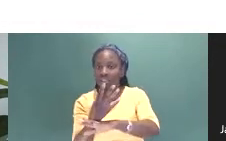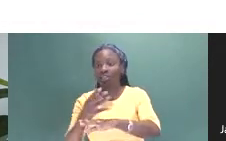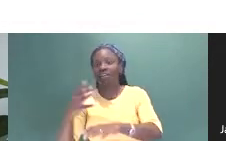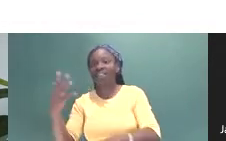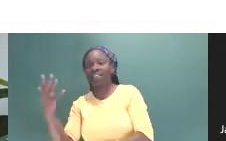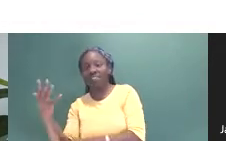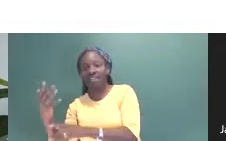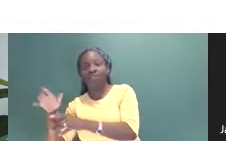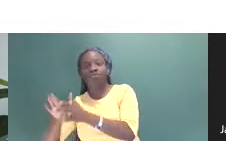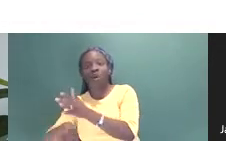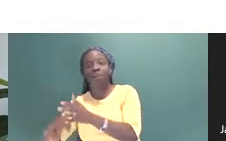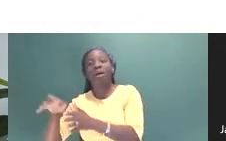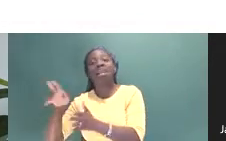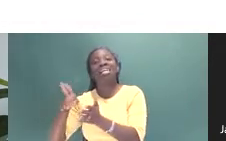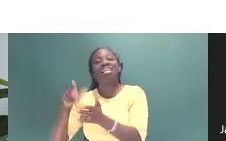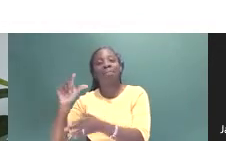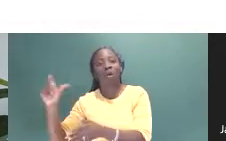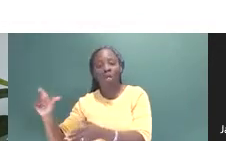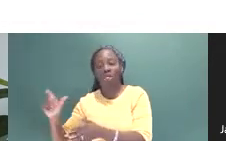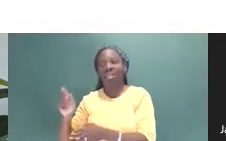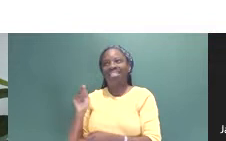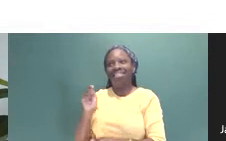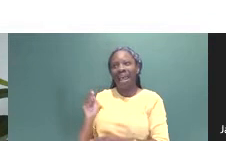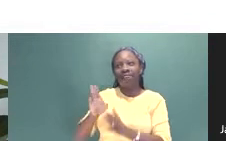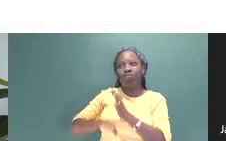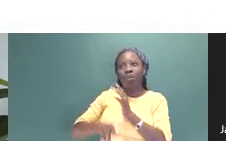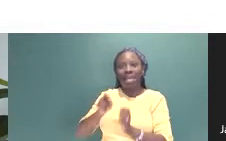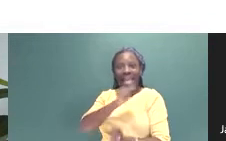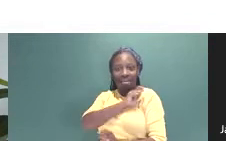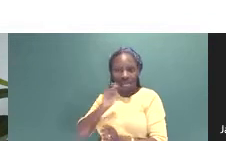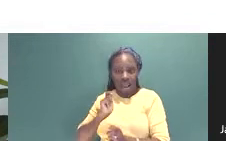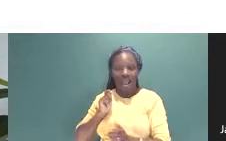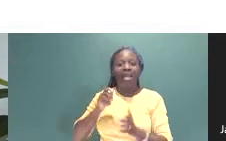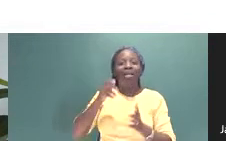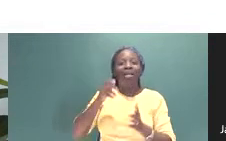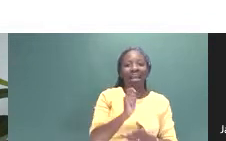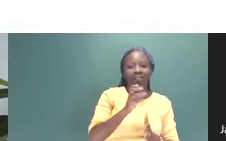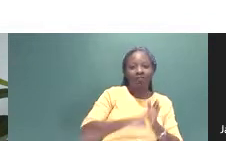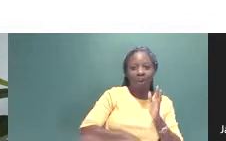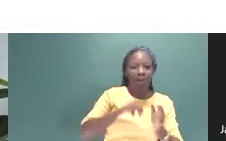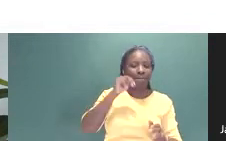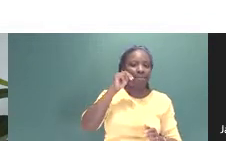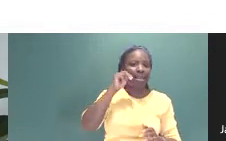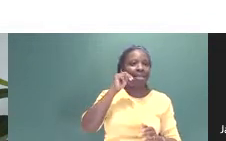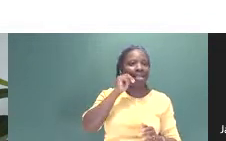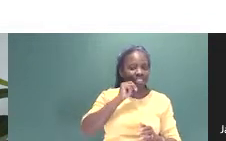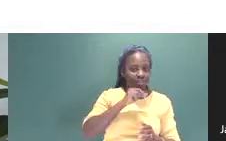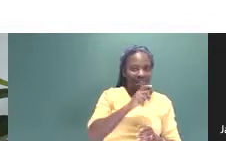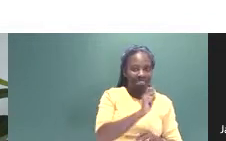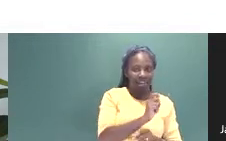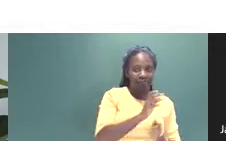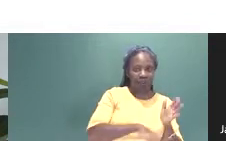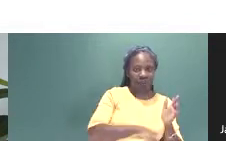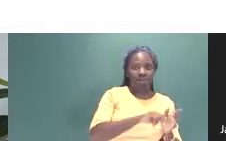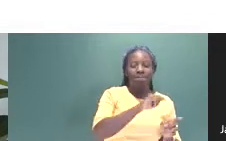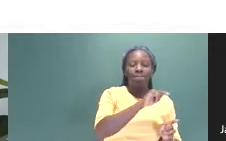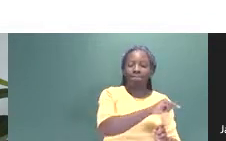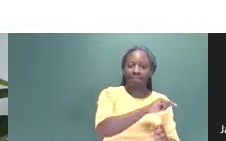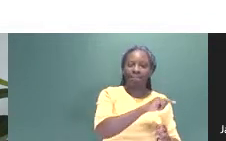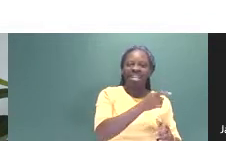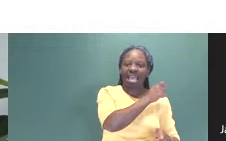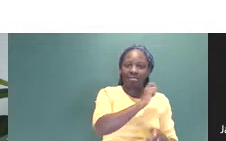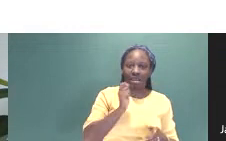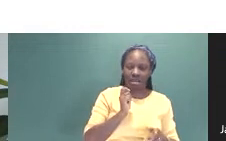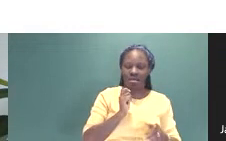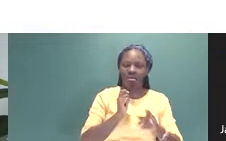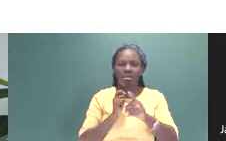Nepal, and then 10 each from Kenya, Nigeria and Uganda. And the reason that there was more from Bangladesh and